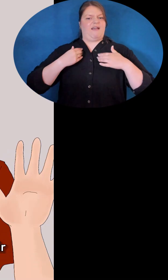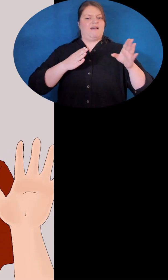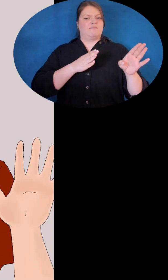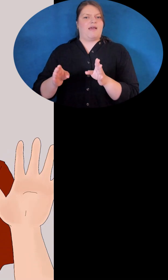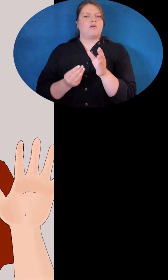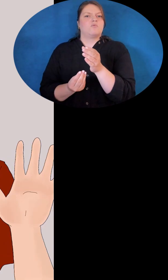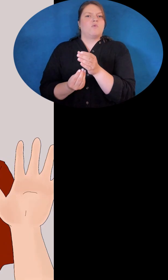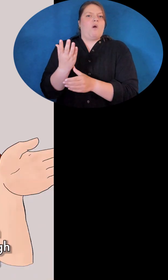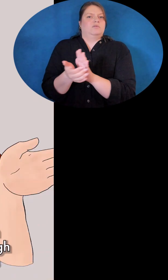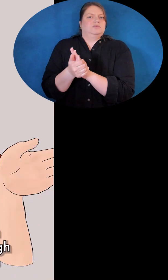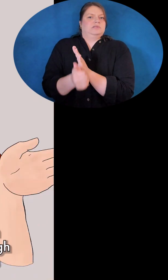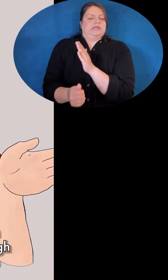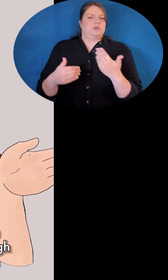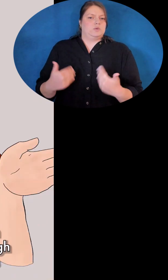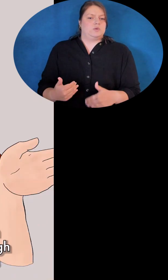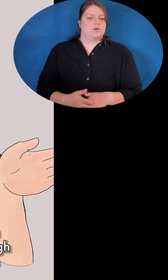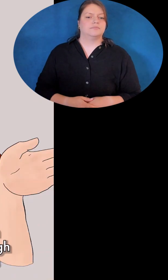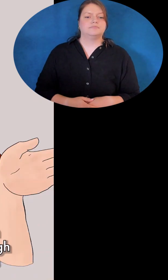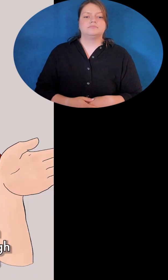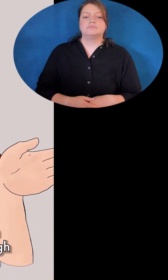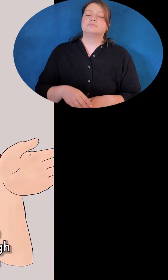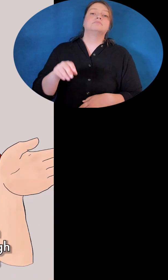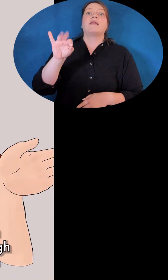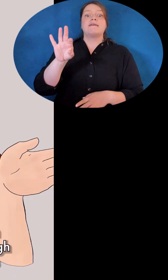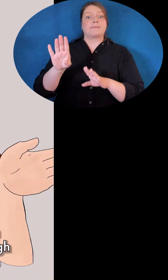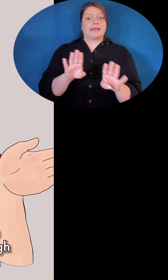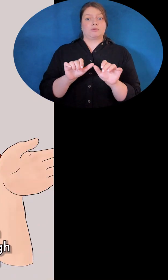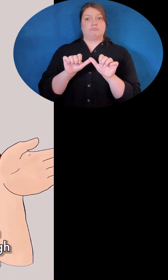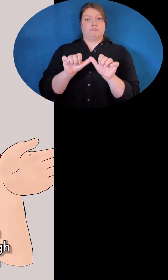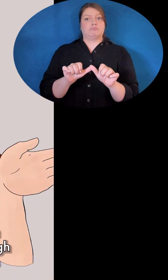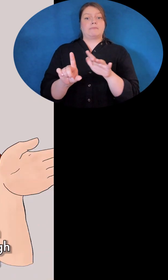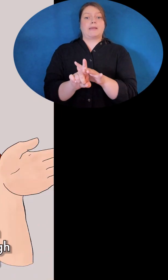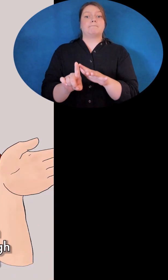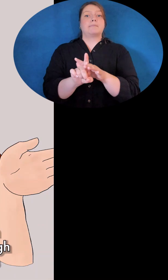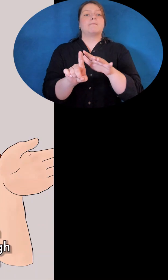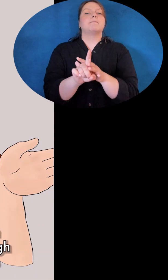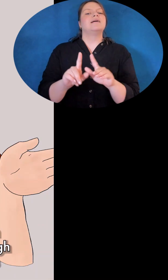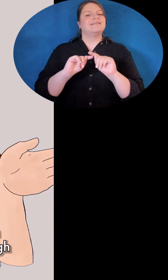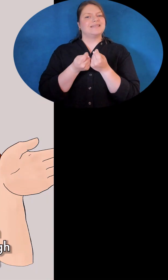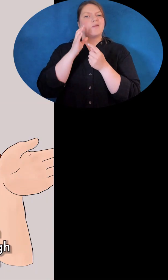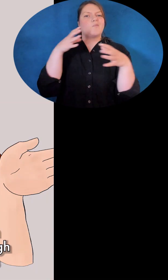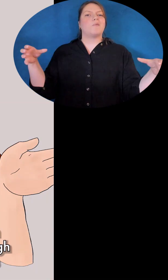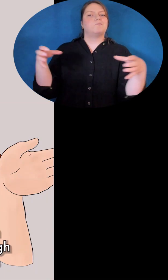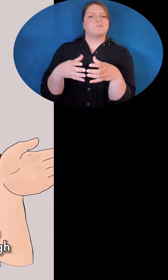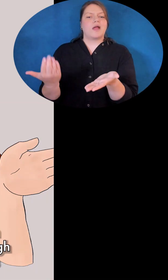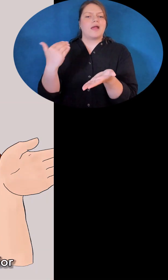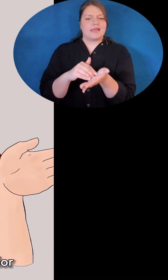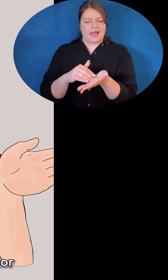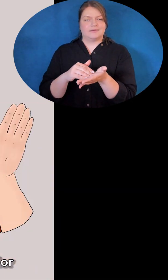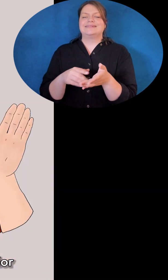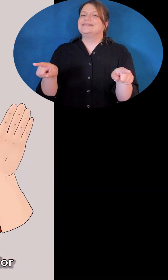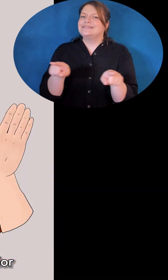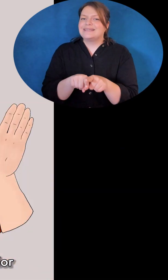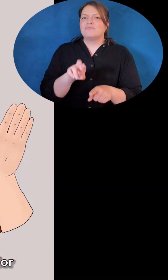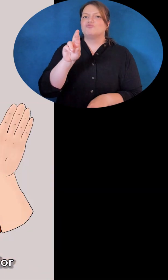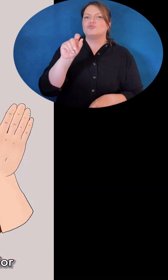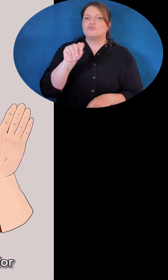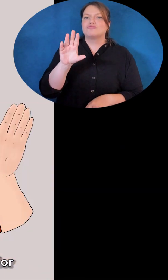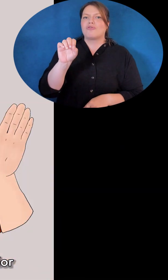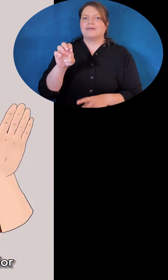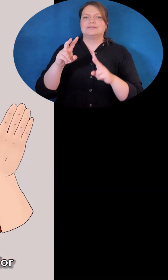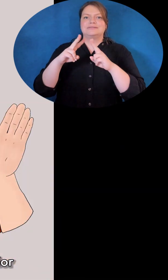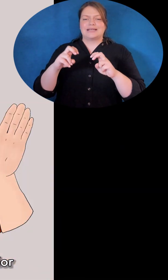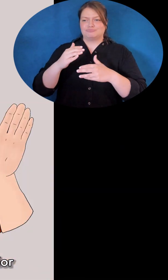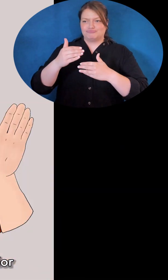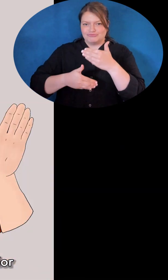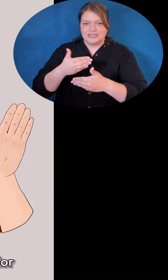skills. If behavior continued, the team would meet again and go through the root cause analysis process to determine other